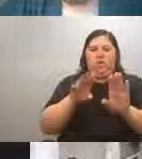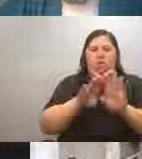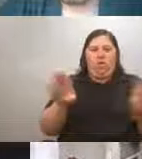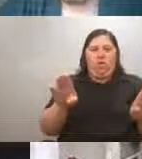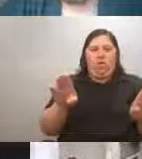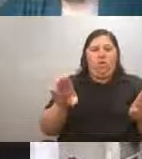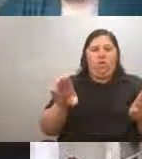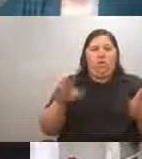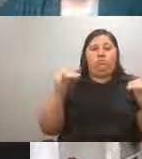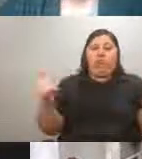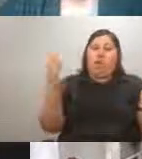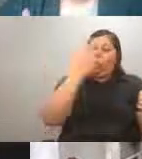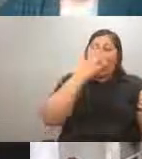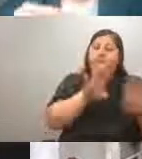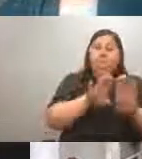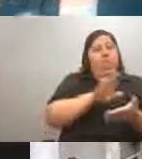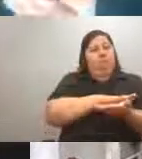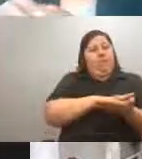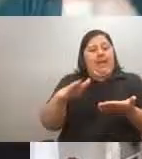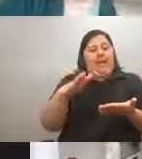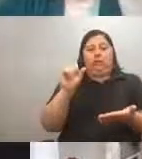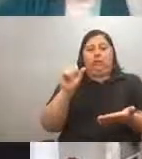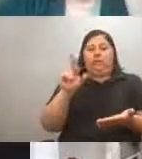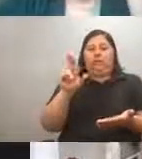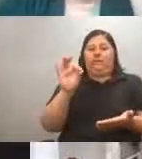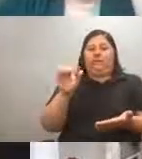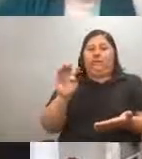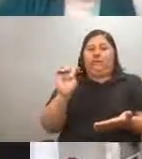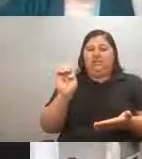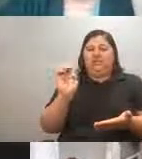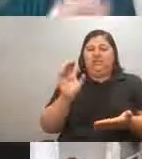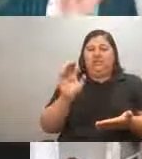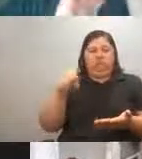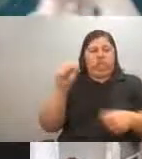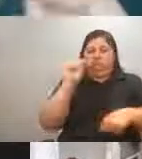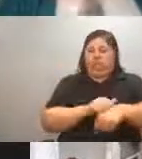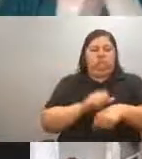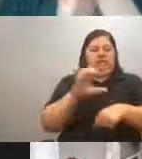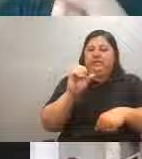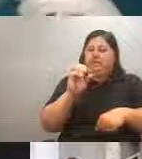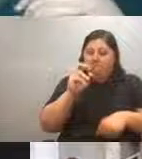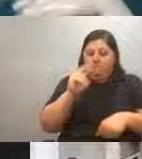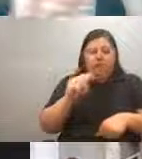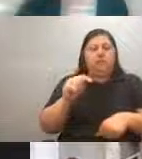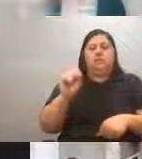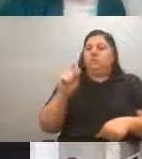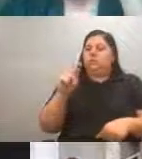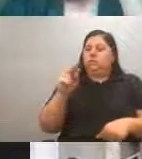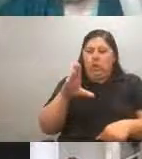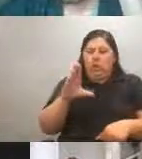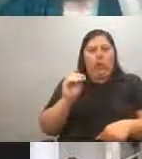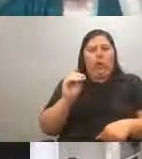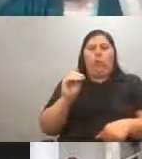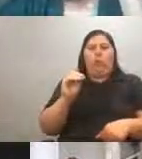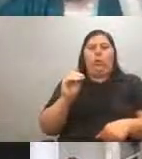like clear surface, it is going to be clear. The wall surface is cement stucco with like this sandy smooth texture, but the